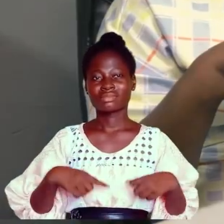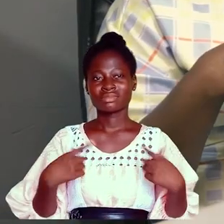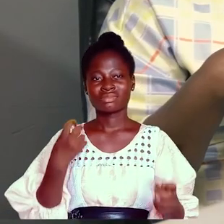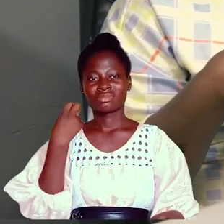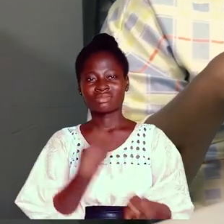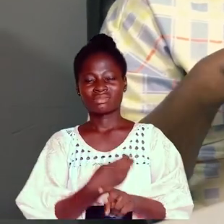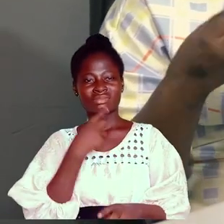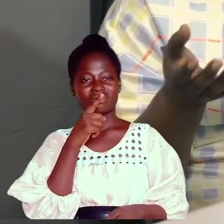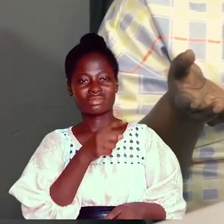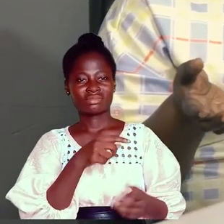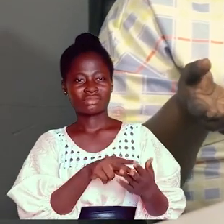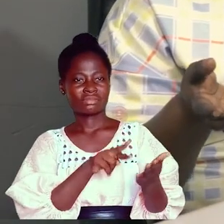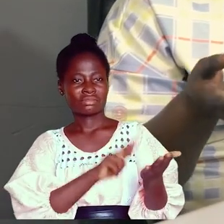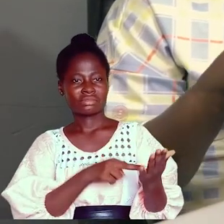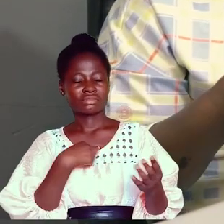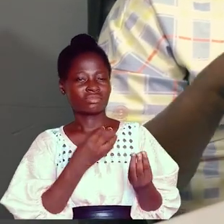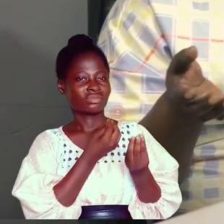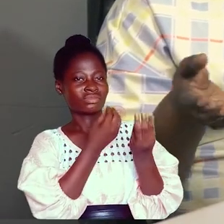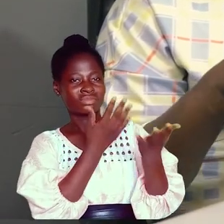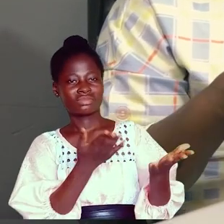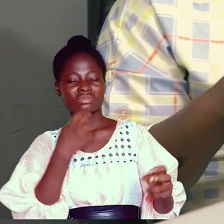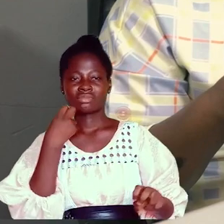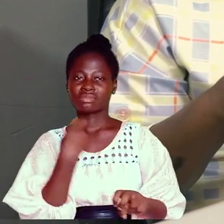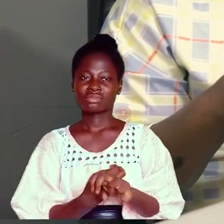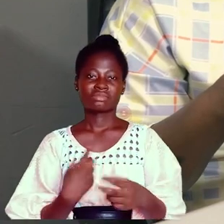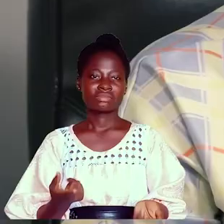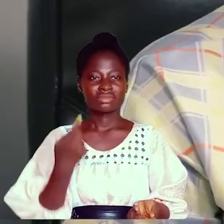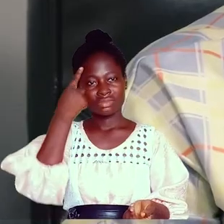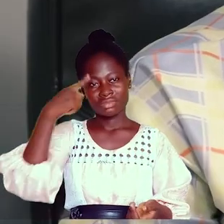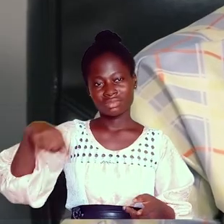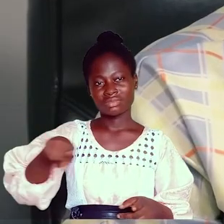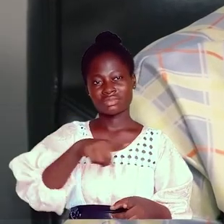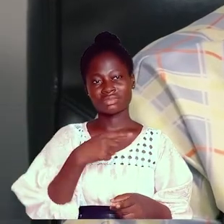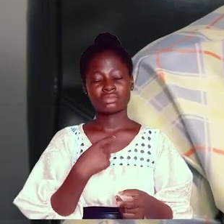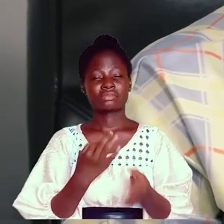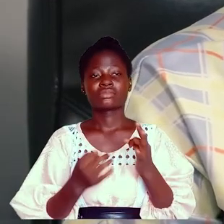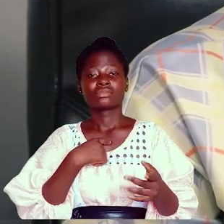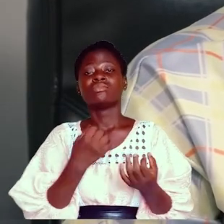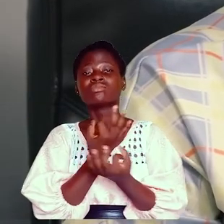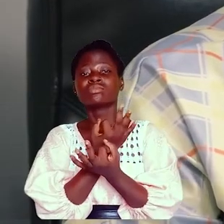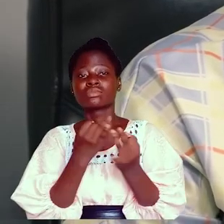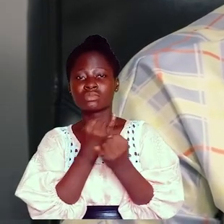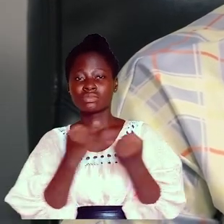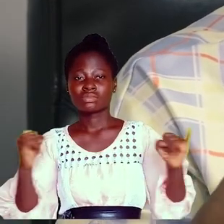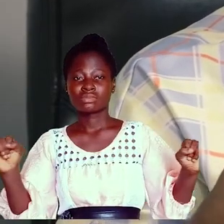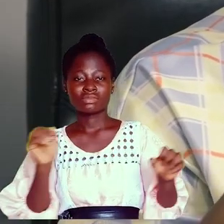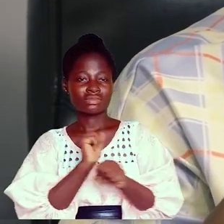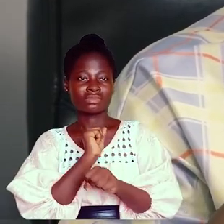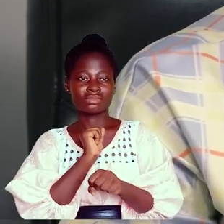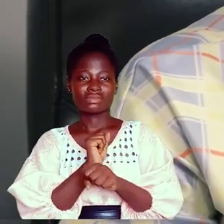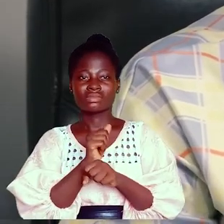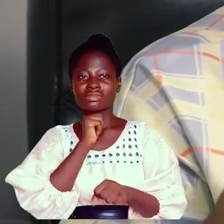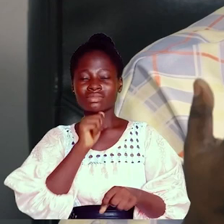living, it will be difficult for you to go and report me to the appropriate institutions. But if you are independent, you are working, and you don't